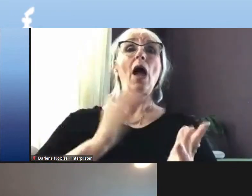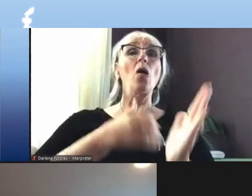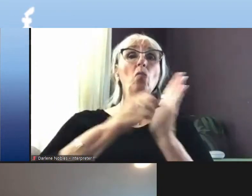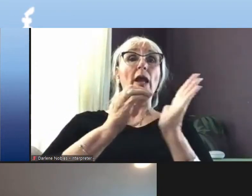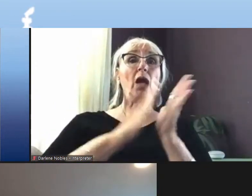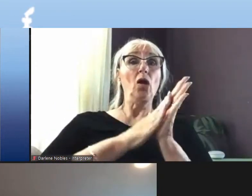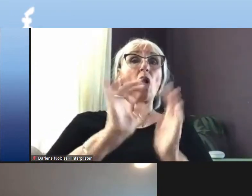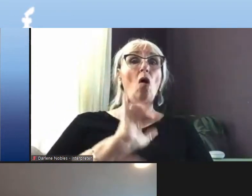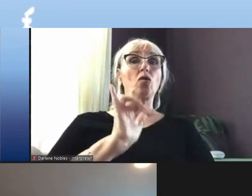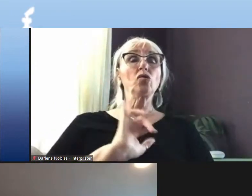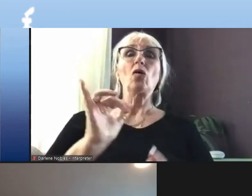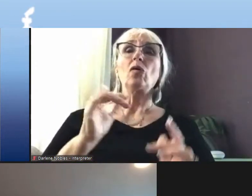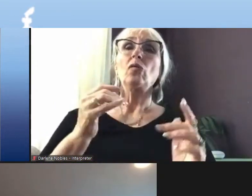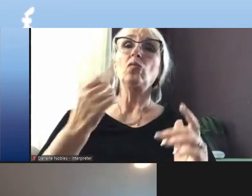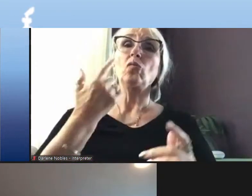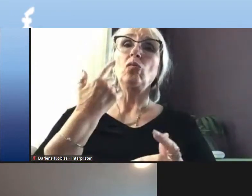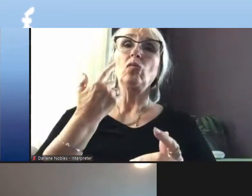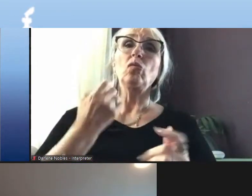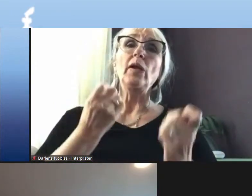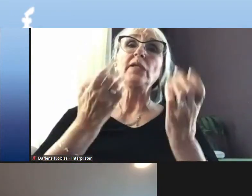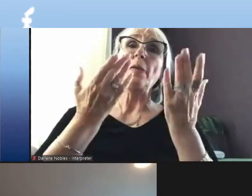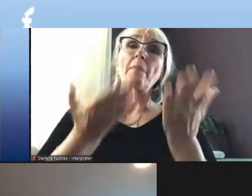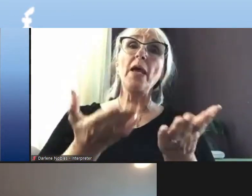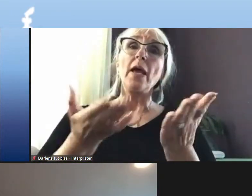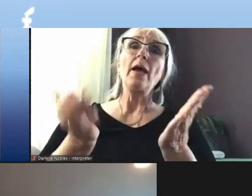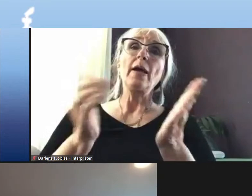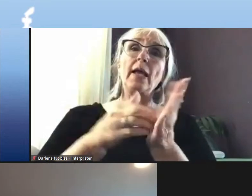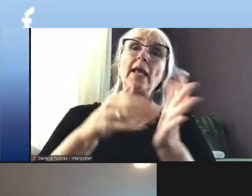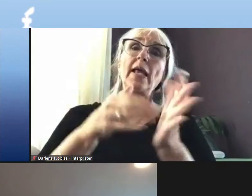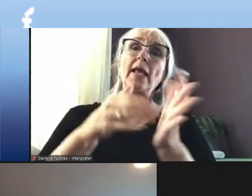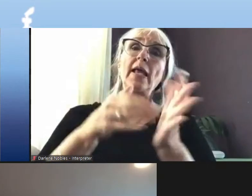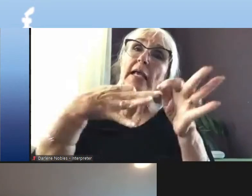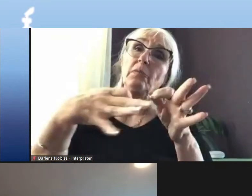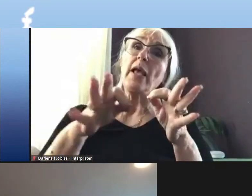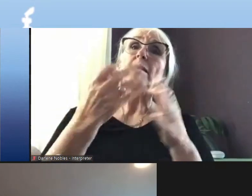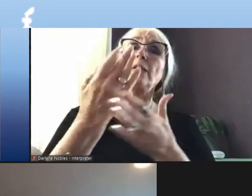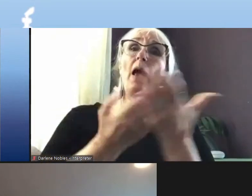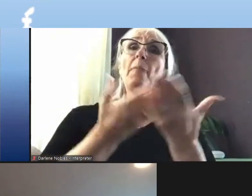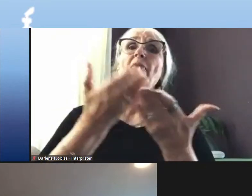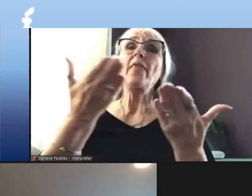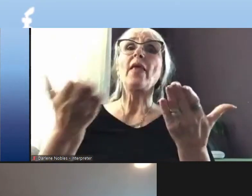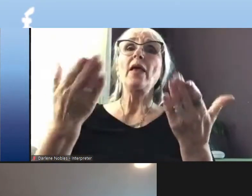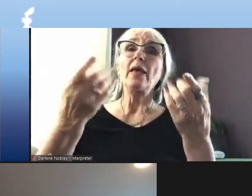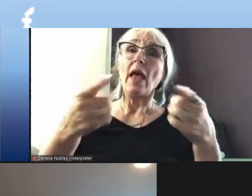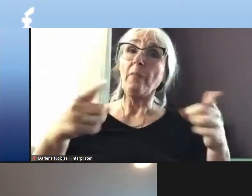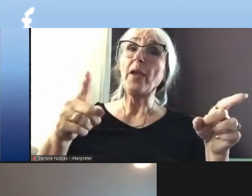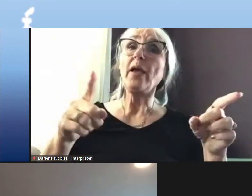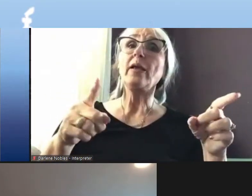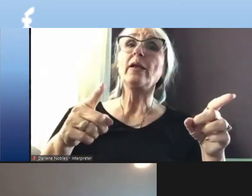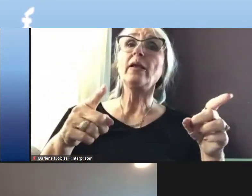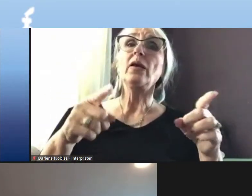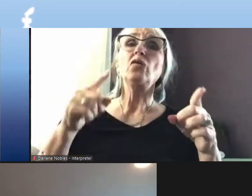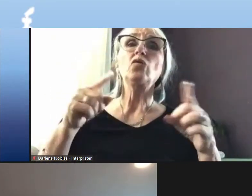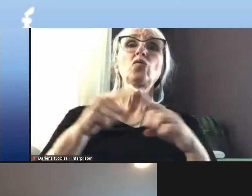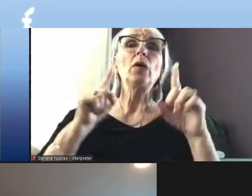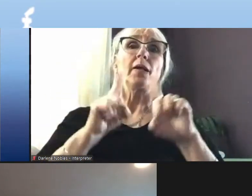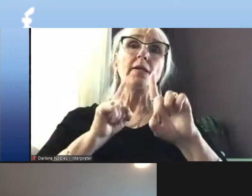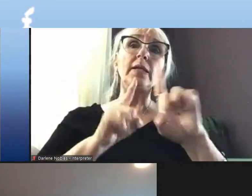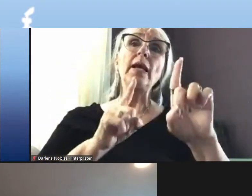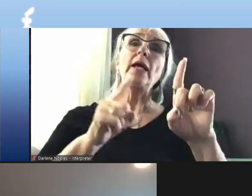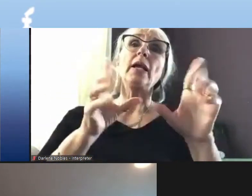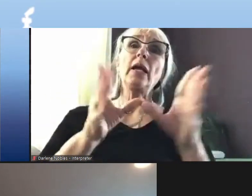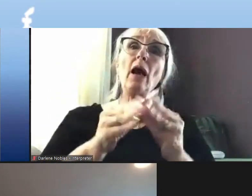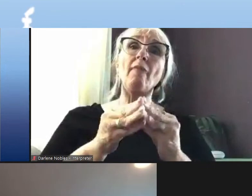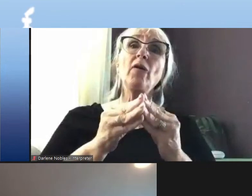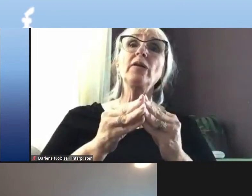Amy Lowry submitted an explanation of some things that occurred when four of them were to attend a conference, and there was, of course, canceled